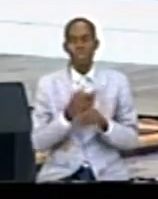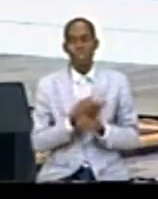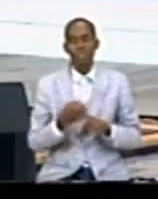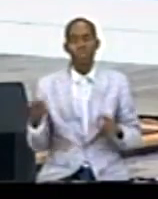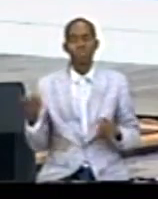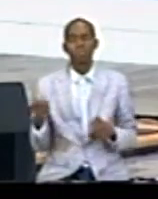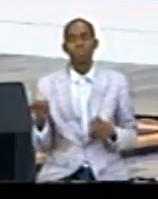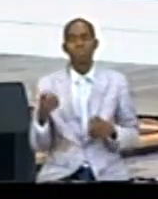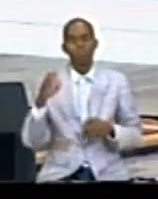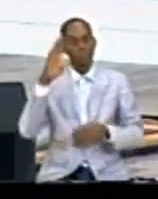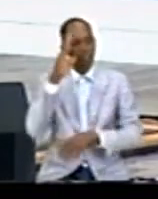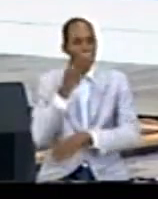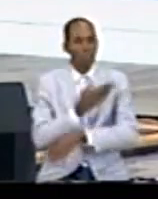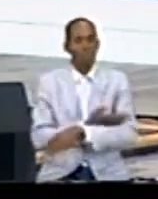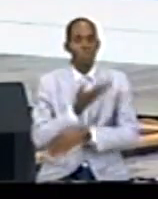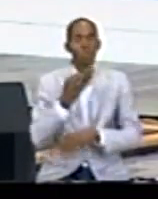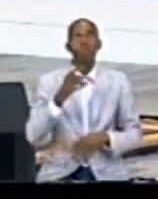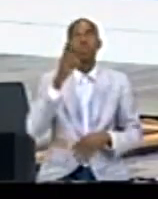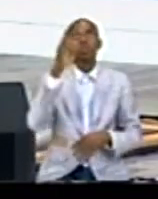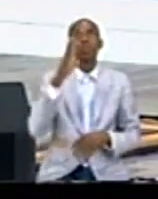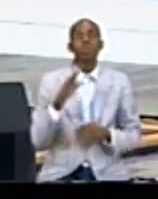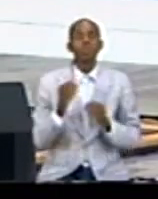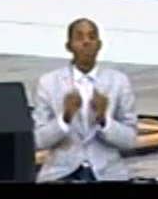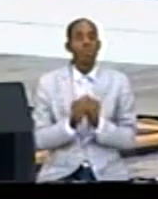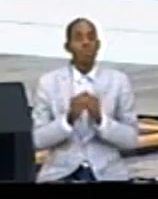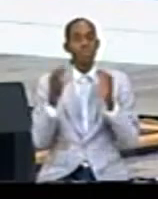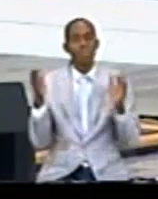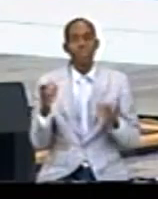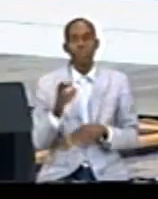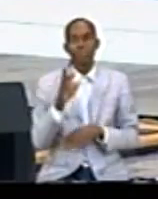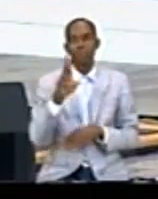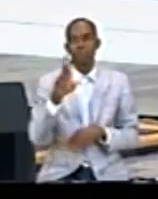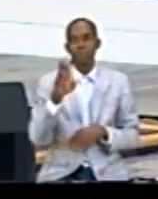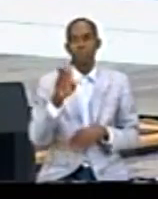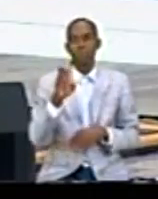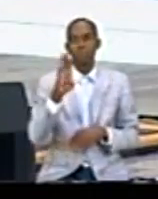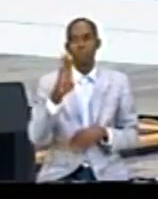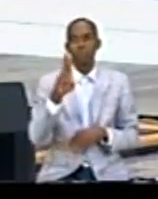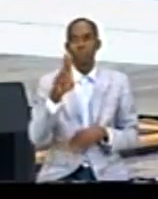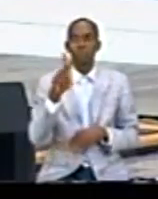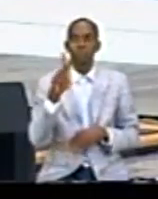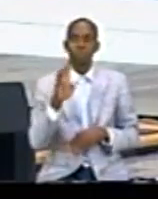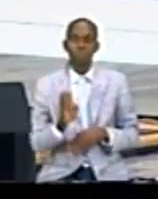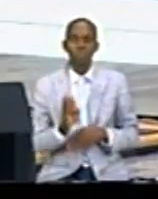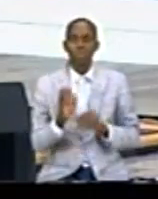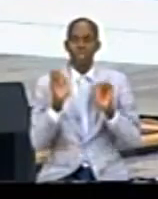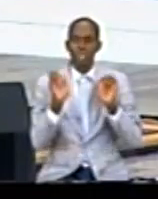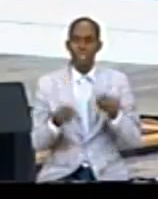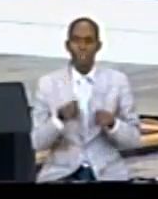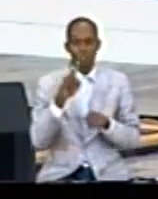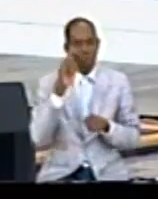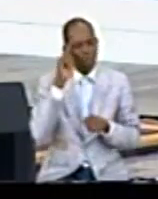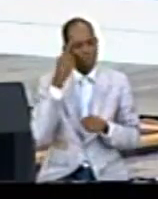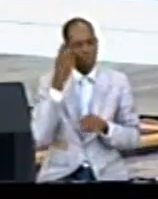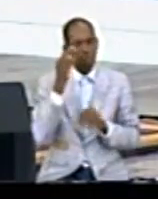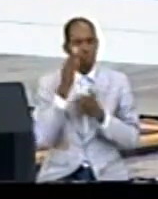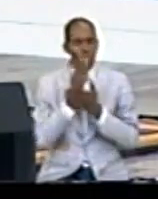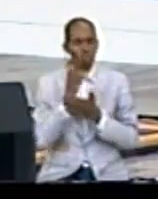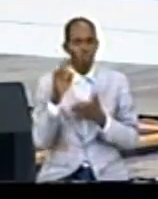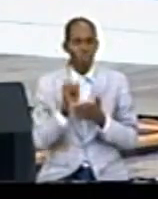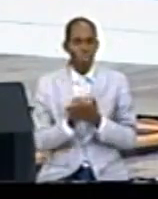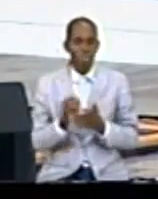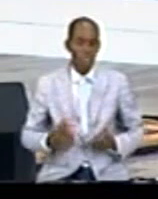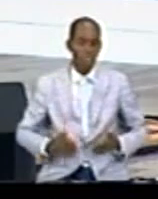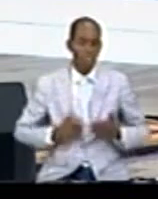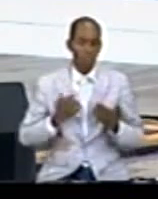God without rebuke. Can you think of a person that lives a life that